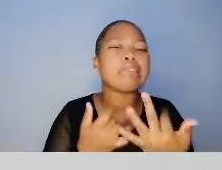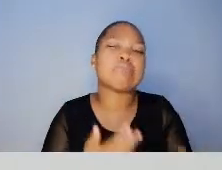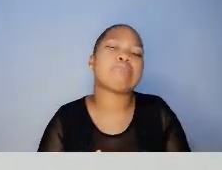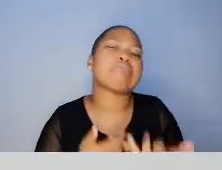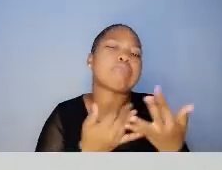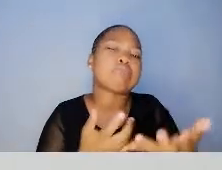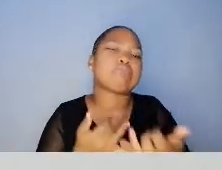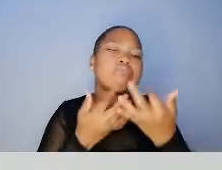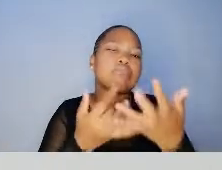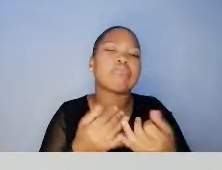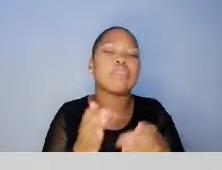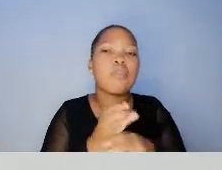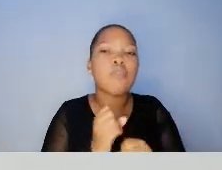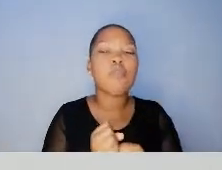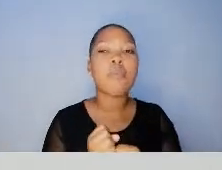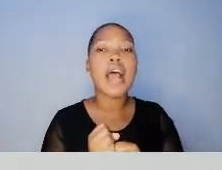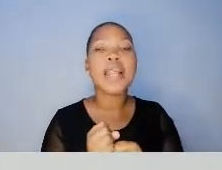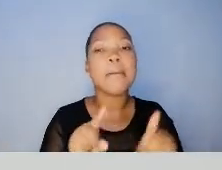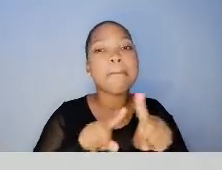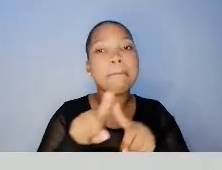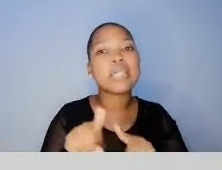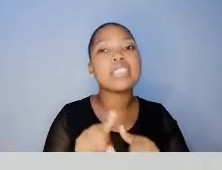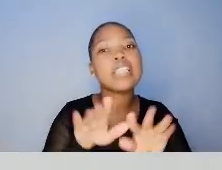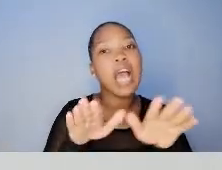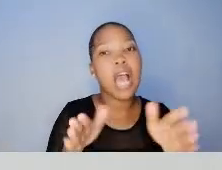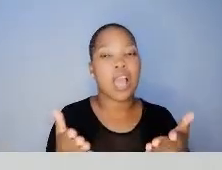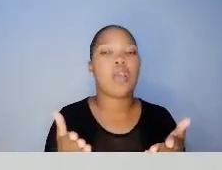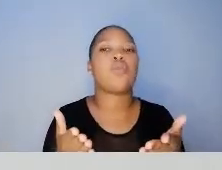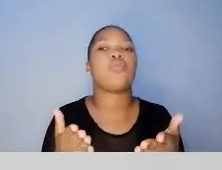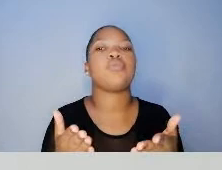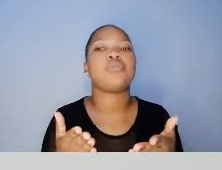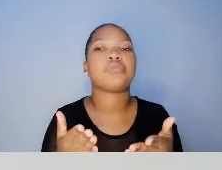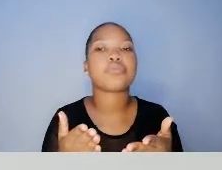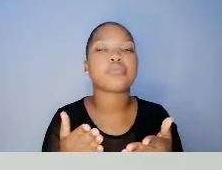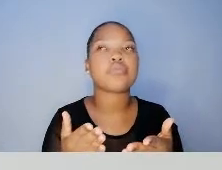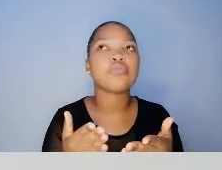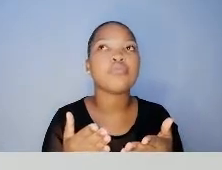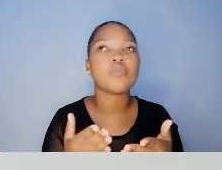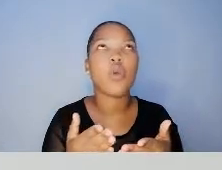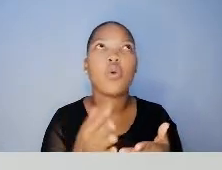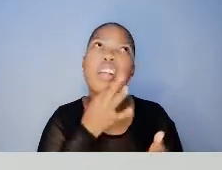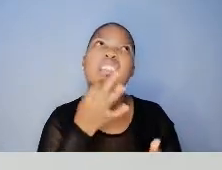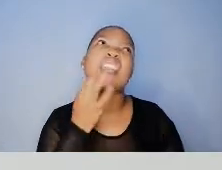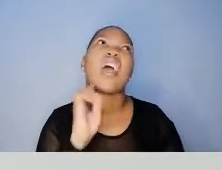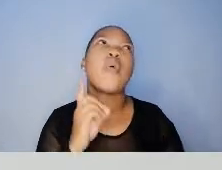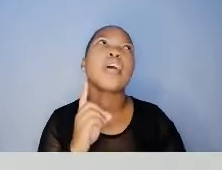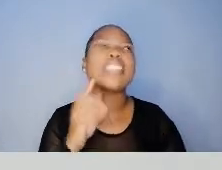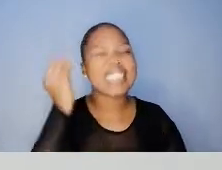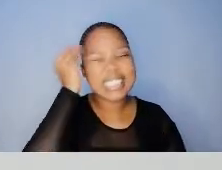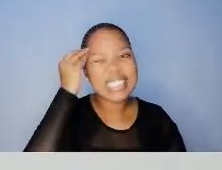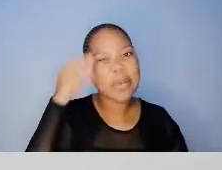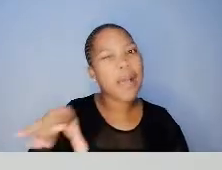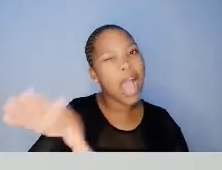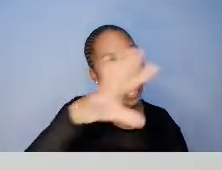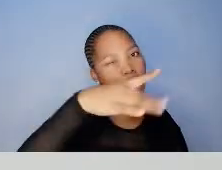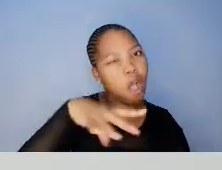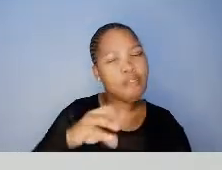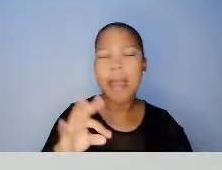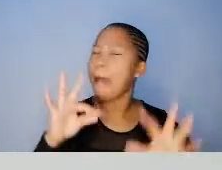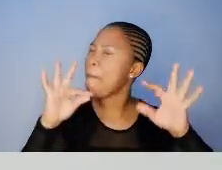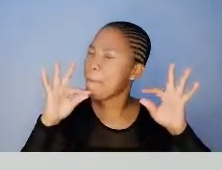wait how much marks we got. And then I honestly, let me say this, everything was just